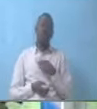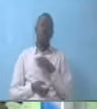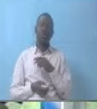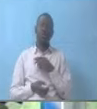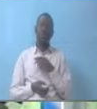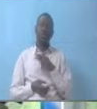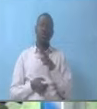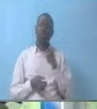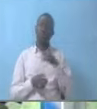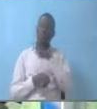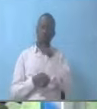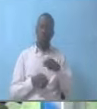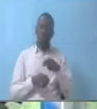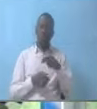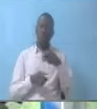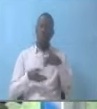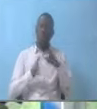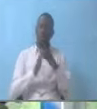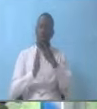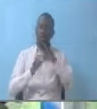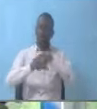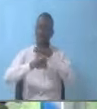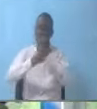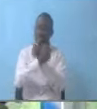detained without any judicial process